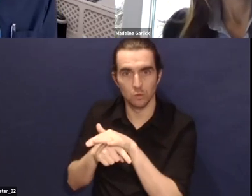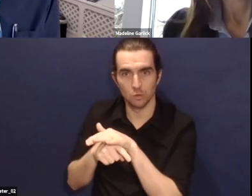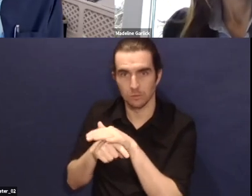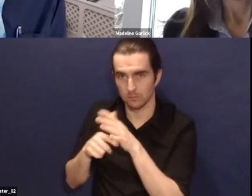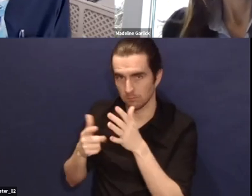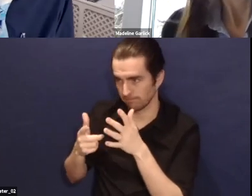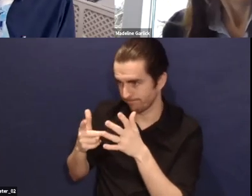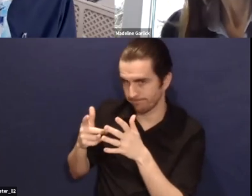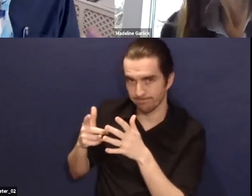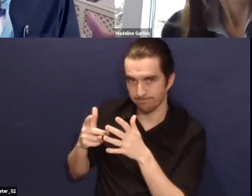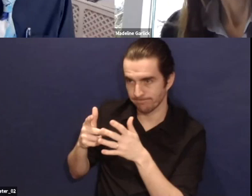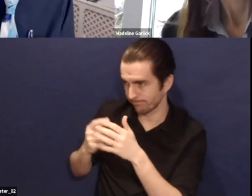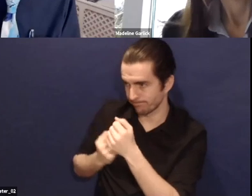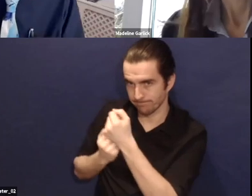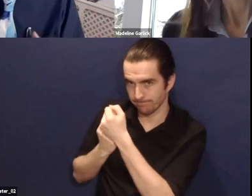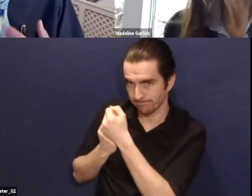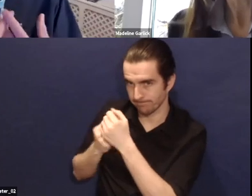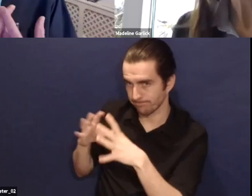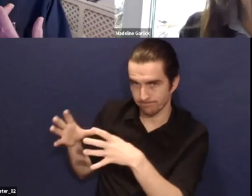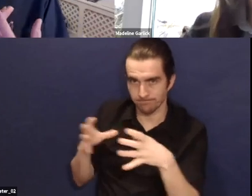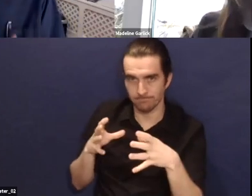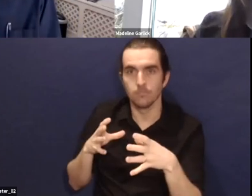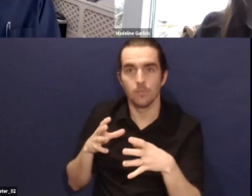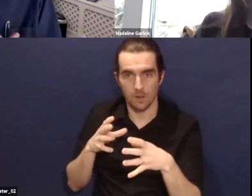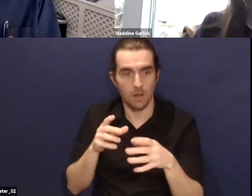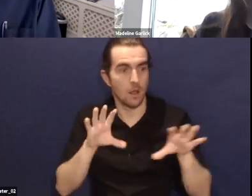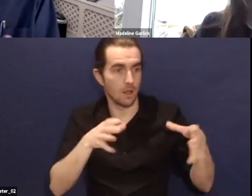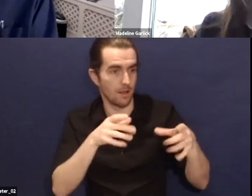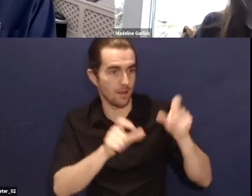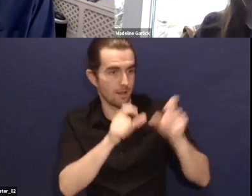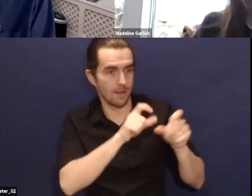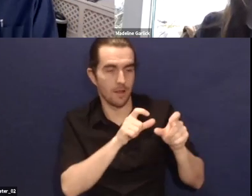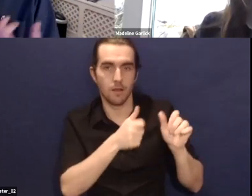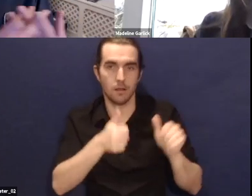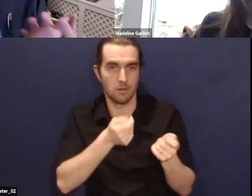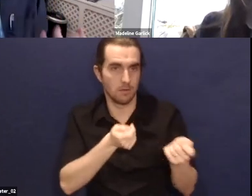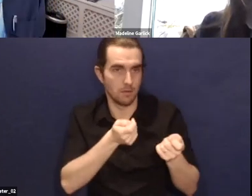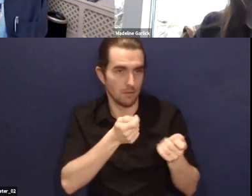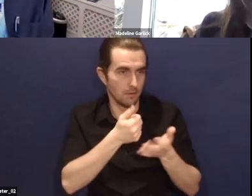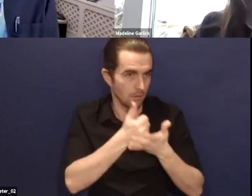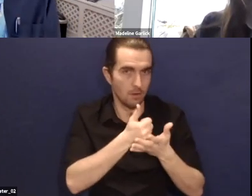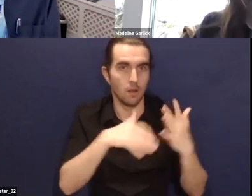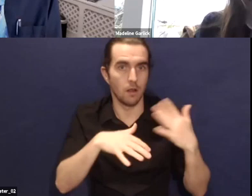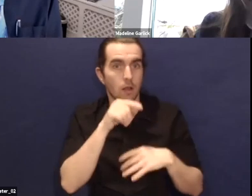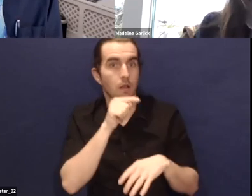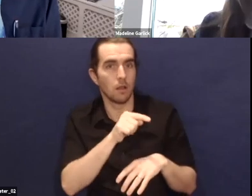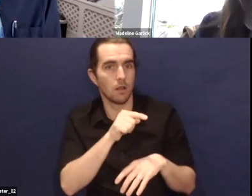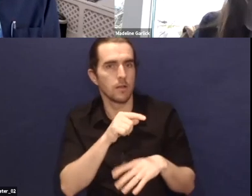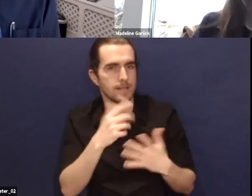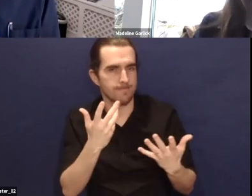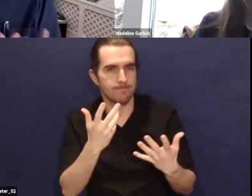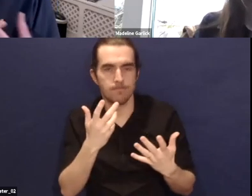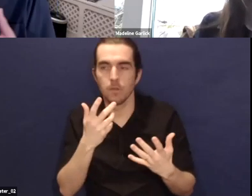include IDPs. So how is UNHCR thinking about prevention in the context of